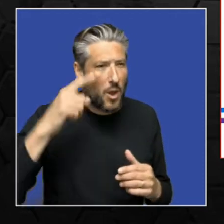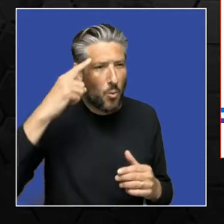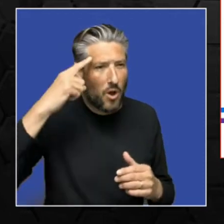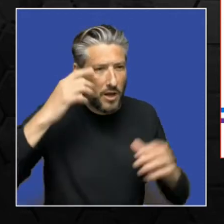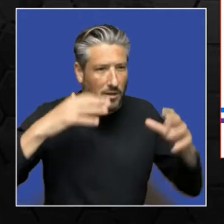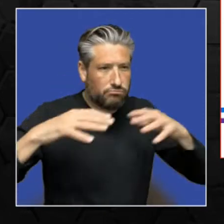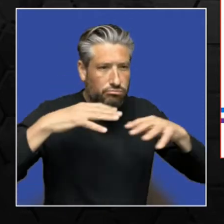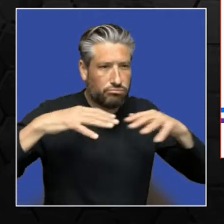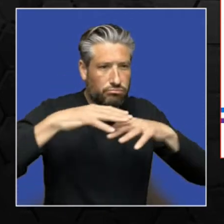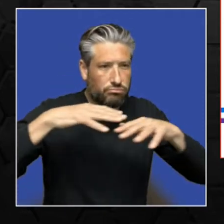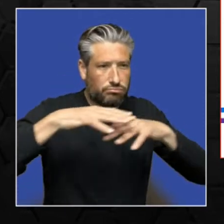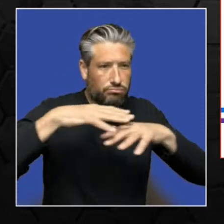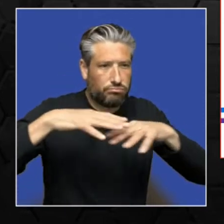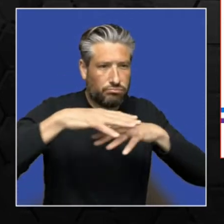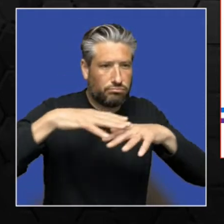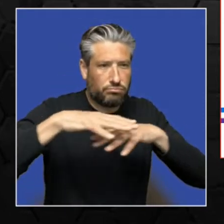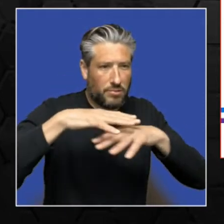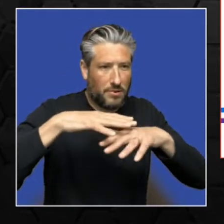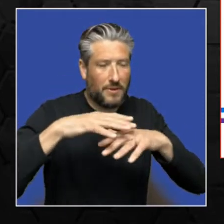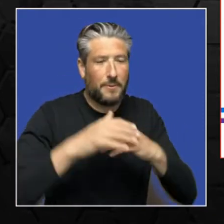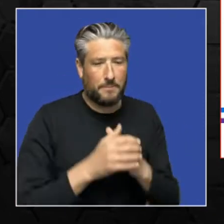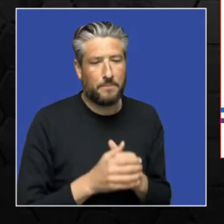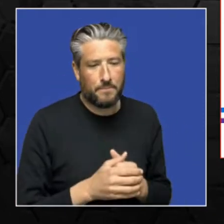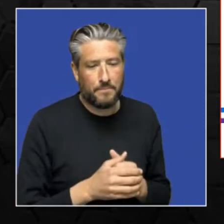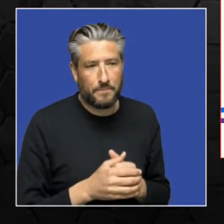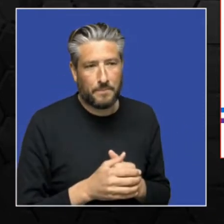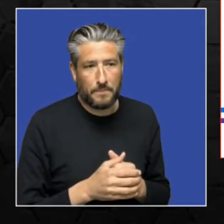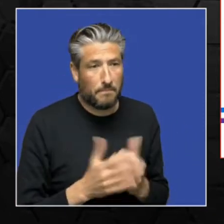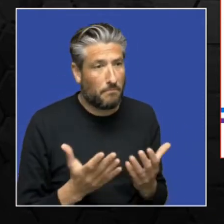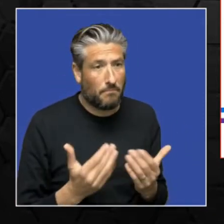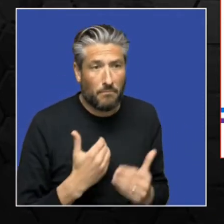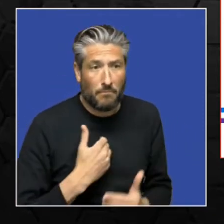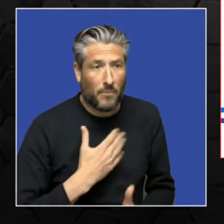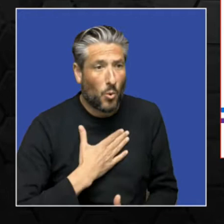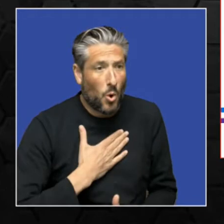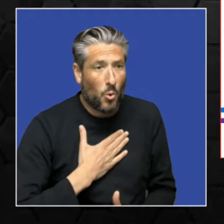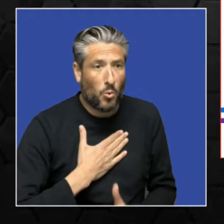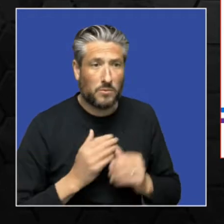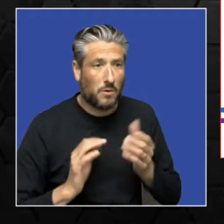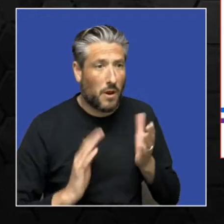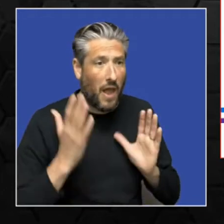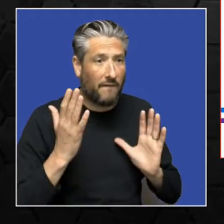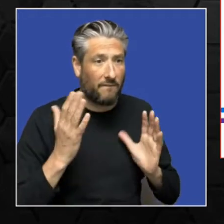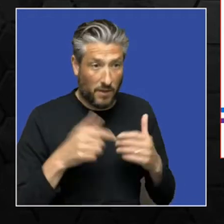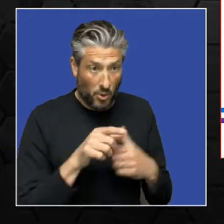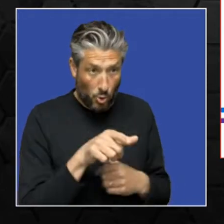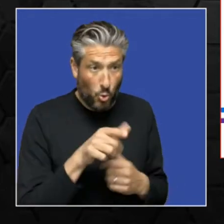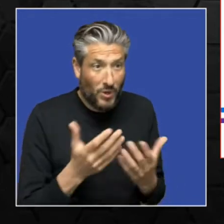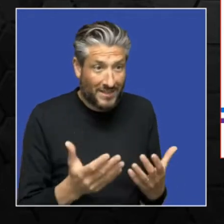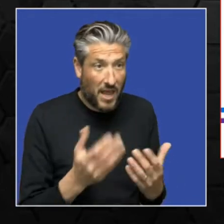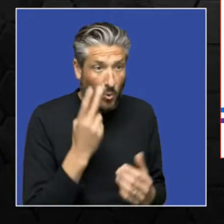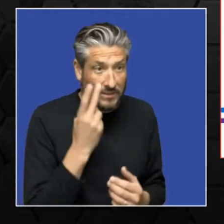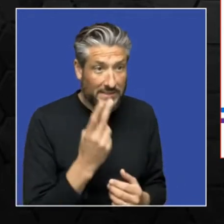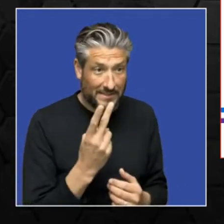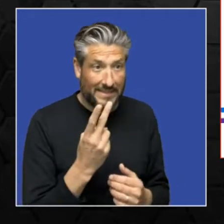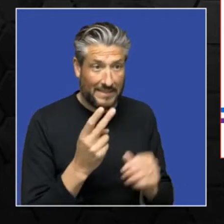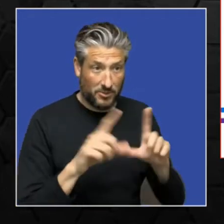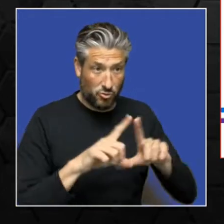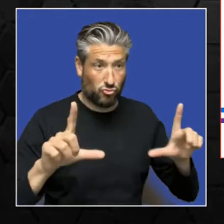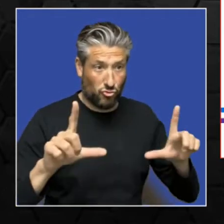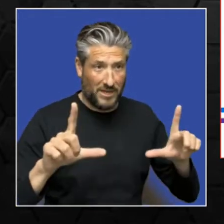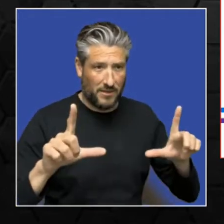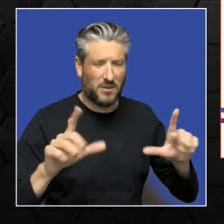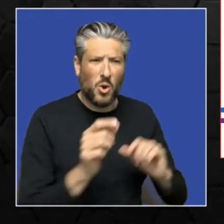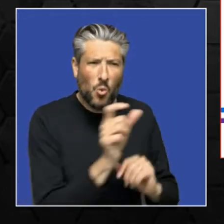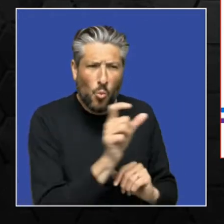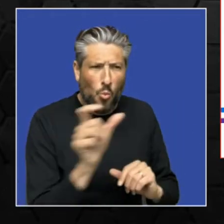how important neural networks are, even just to our own lives. Right now, even as you're looking at the screen, there's so much text on the screen, and